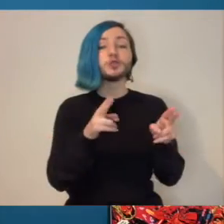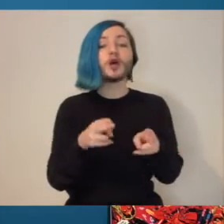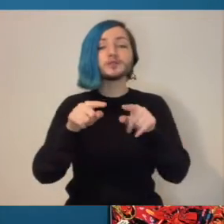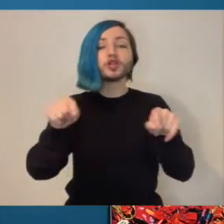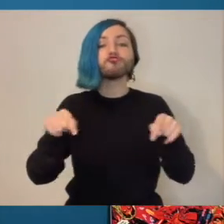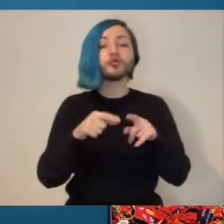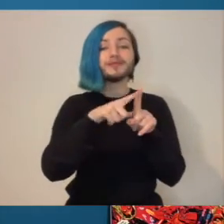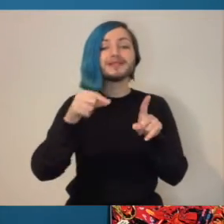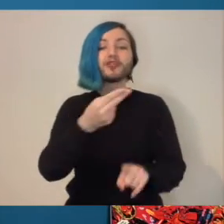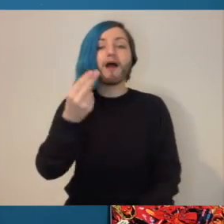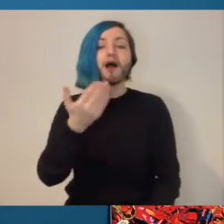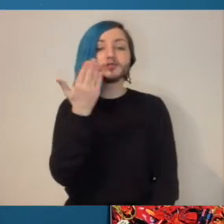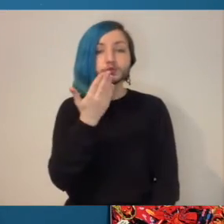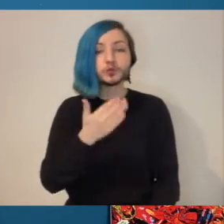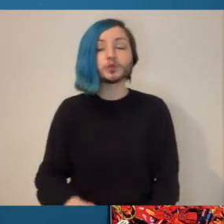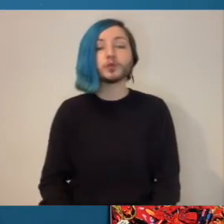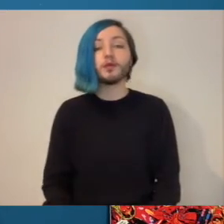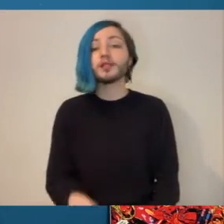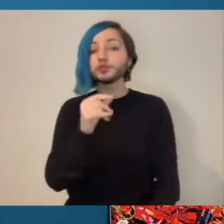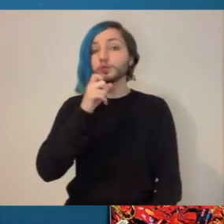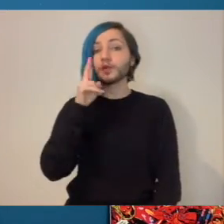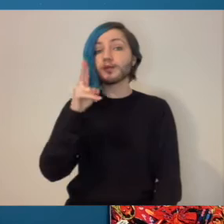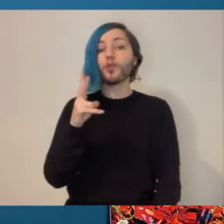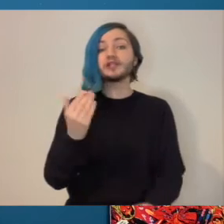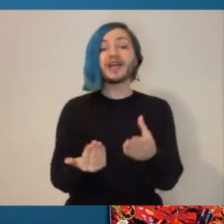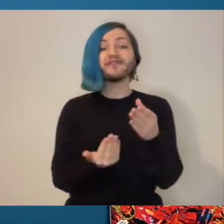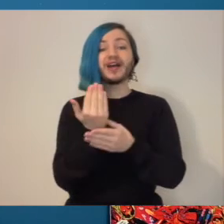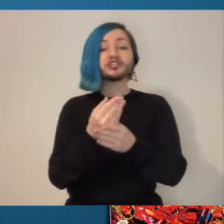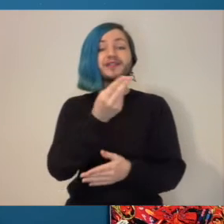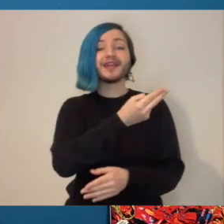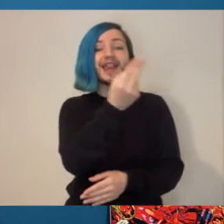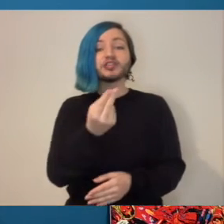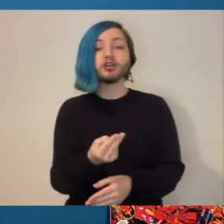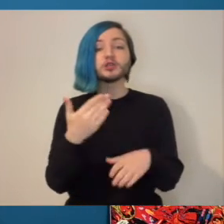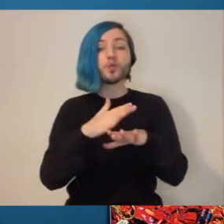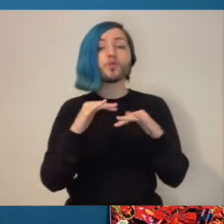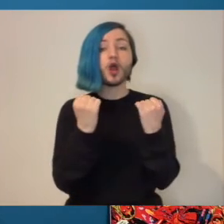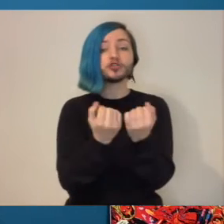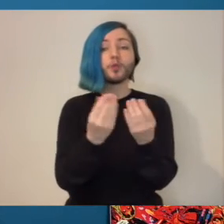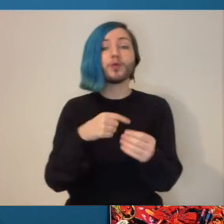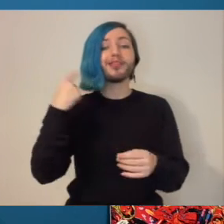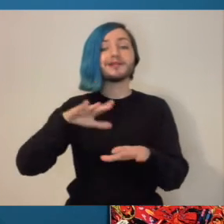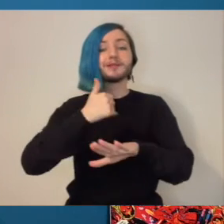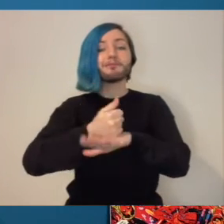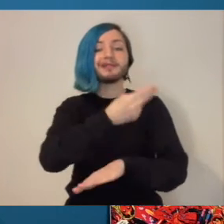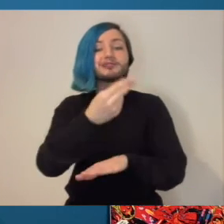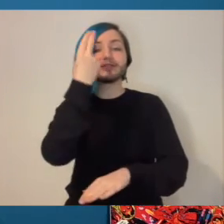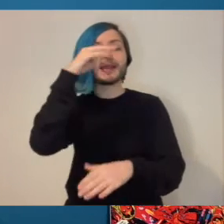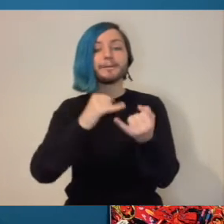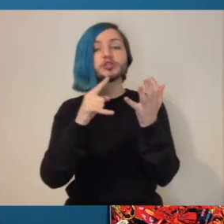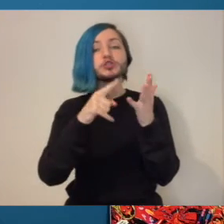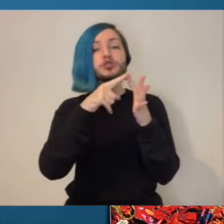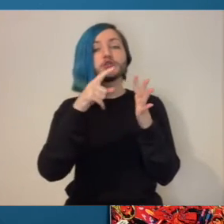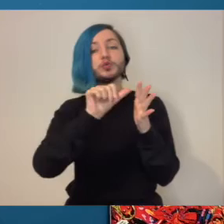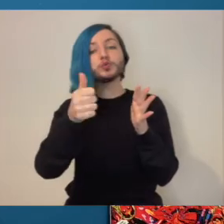Hello and welcome to the Hospital Rooms Digital Art School. You are about to watch a fashion illustration workshop with London-based illustrator